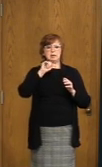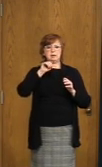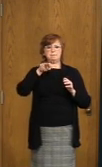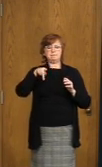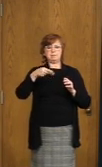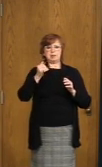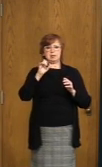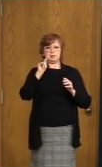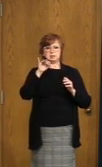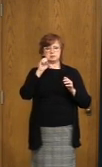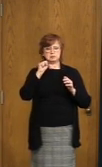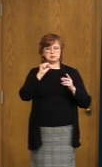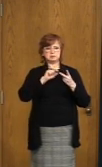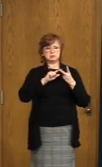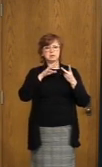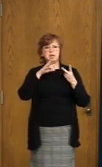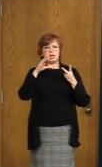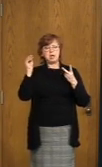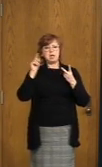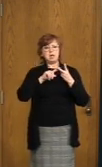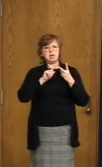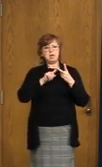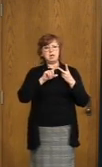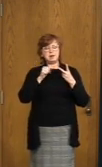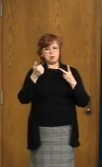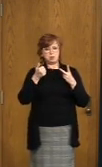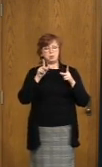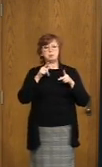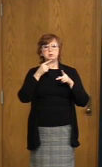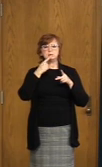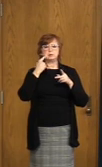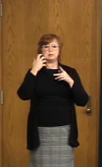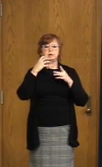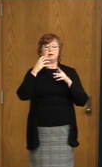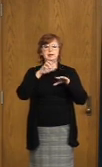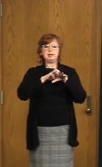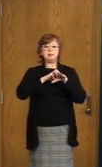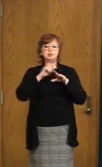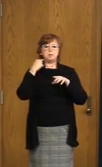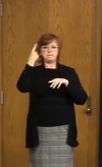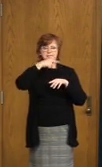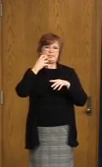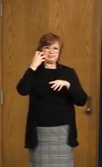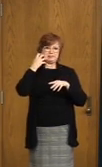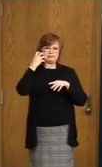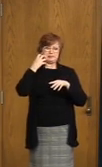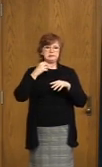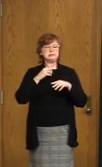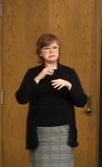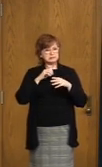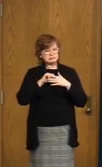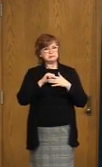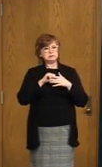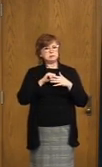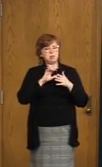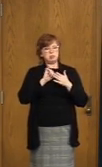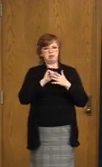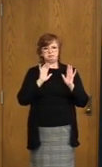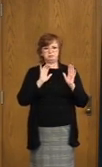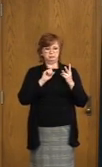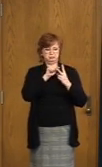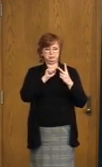been well described in the clinical trials, in the product monograph. They have been managed, because after vaccination you